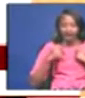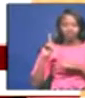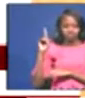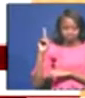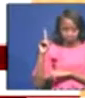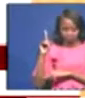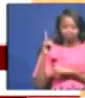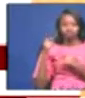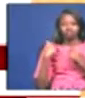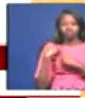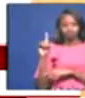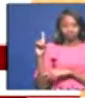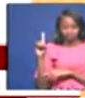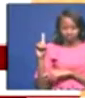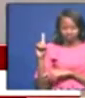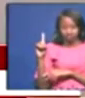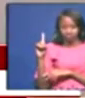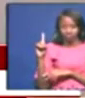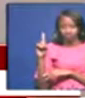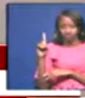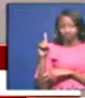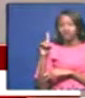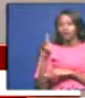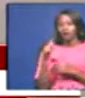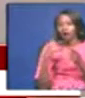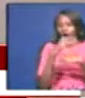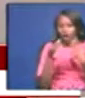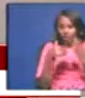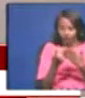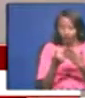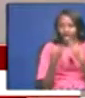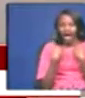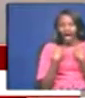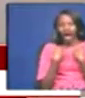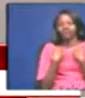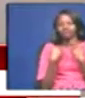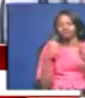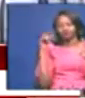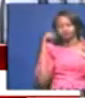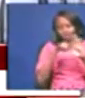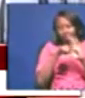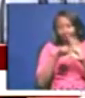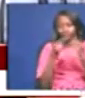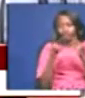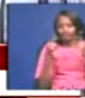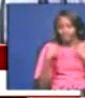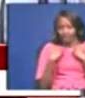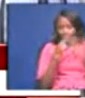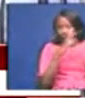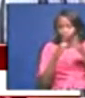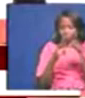Duale, Alice Wahome, Alfred Mutua and Kithure Kindiki have made it to the cabinet. The 22, including the four